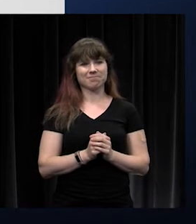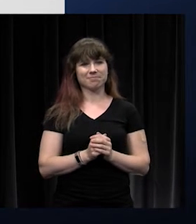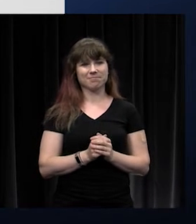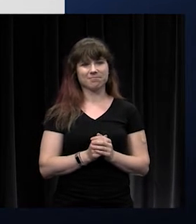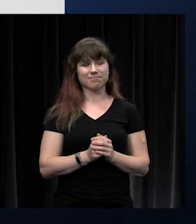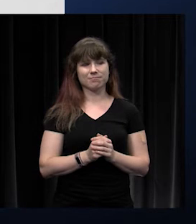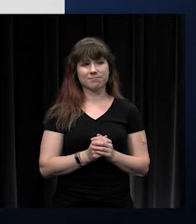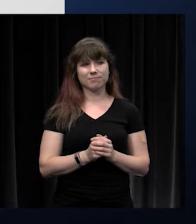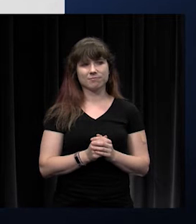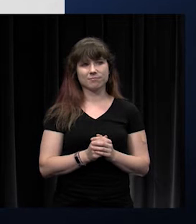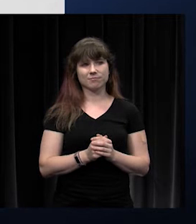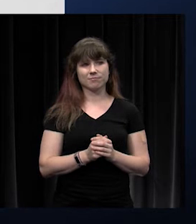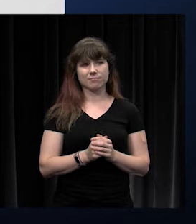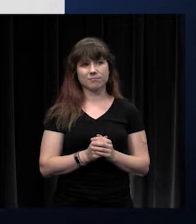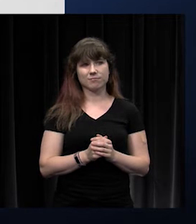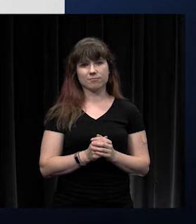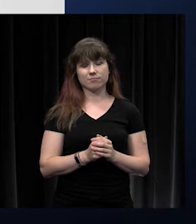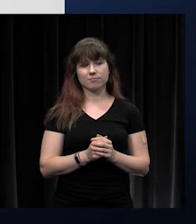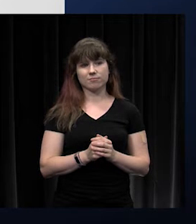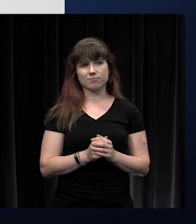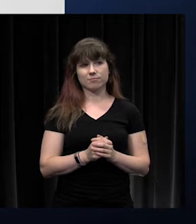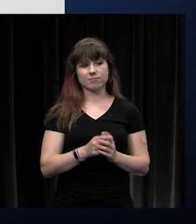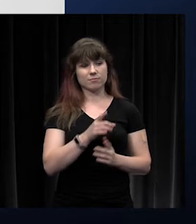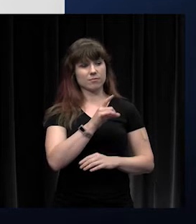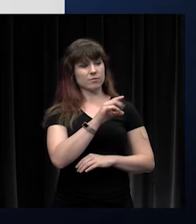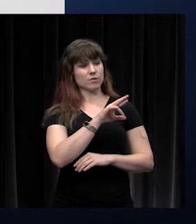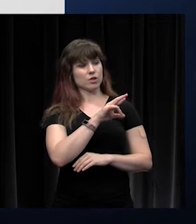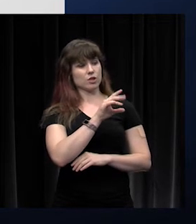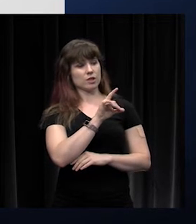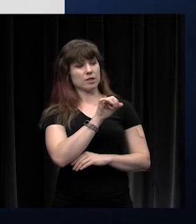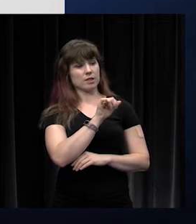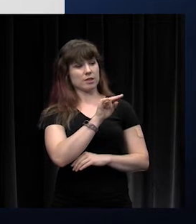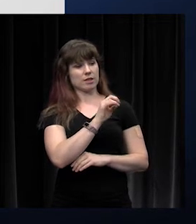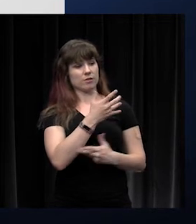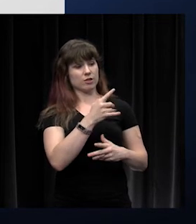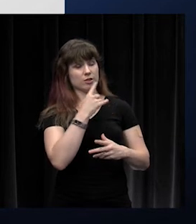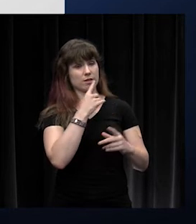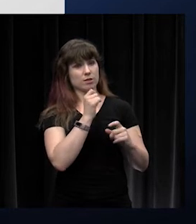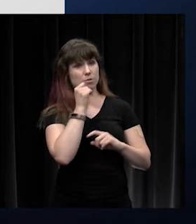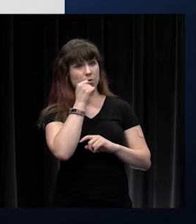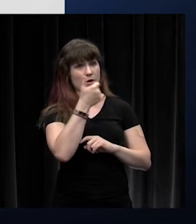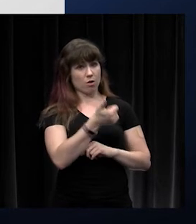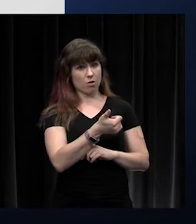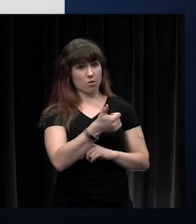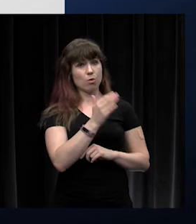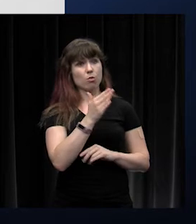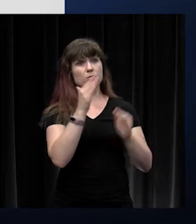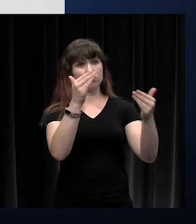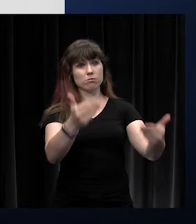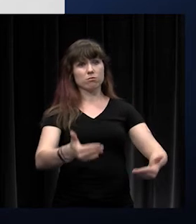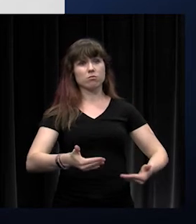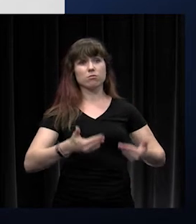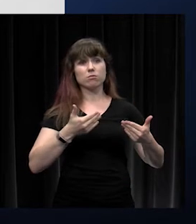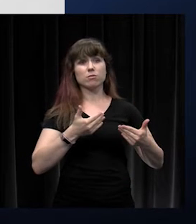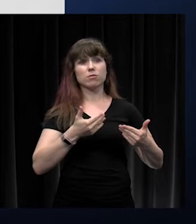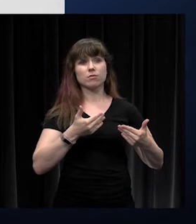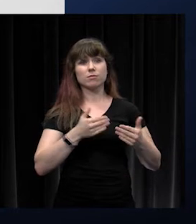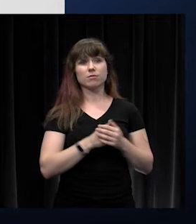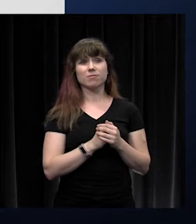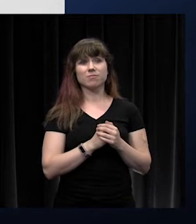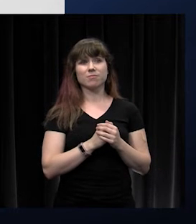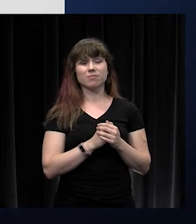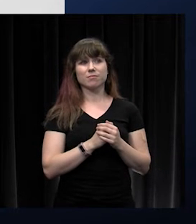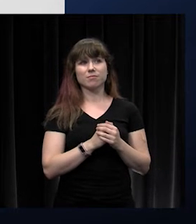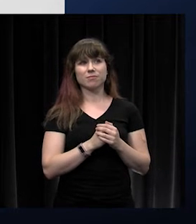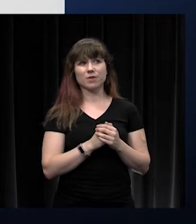year. Well, as Dr. Dane had indicated, tomorrow we will be welcoming 200 plus.